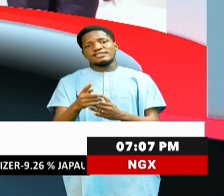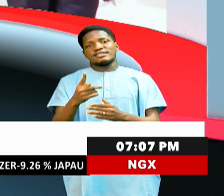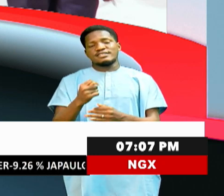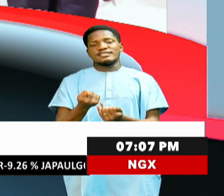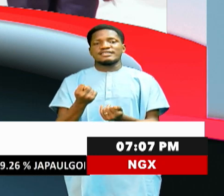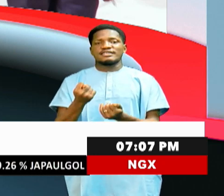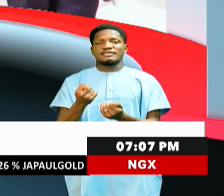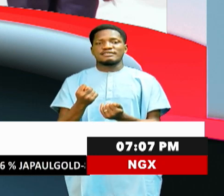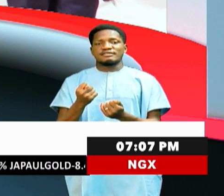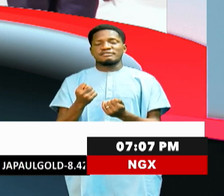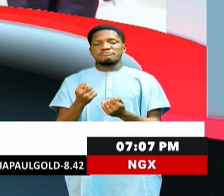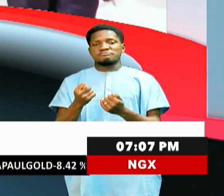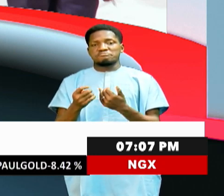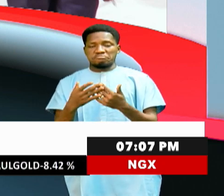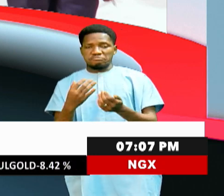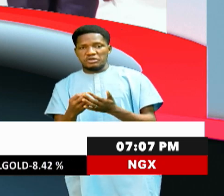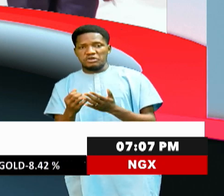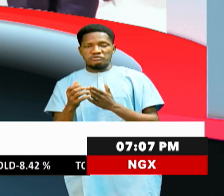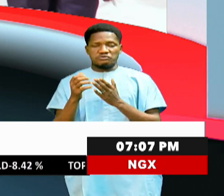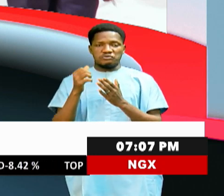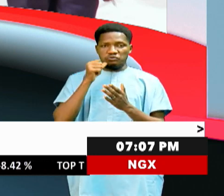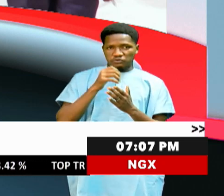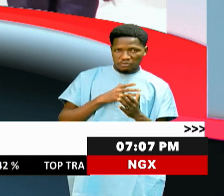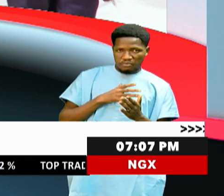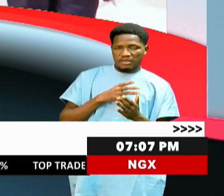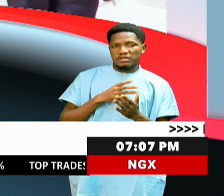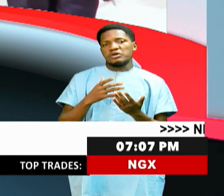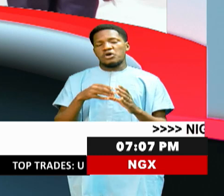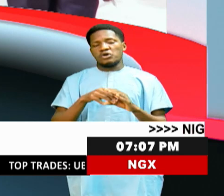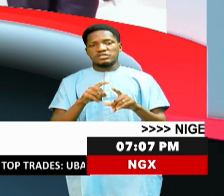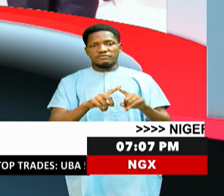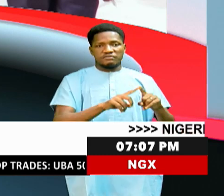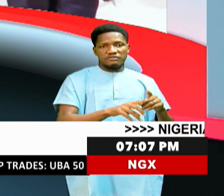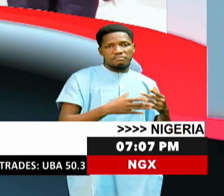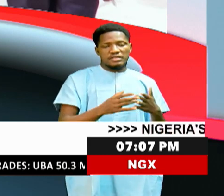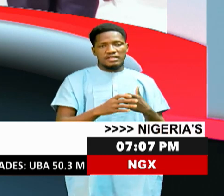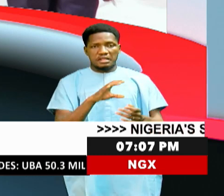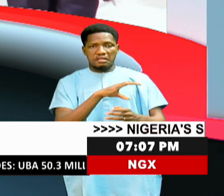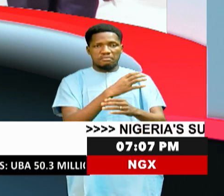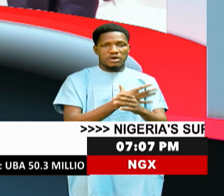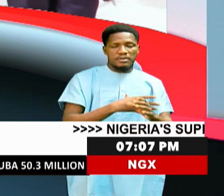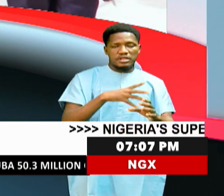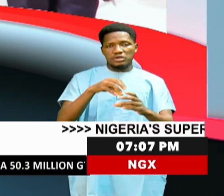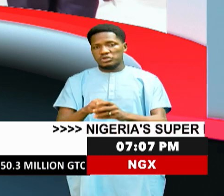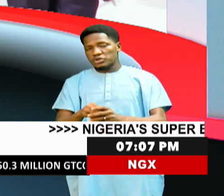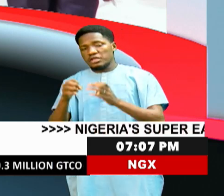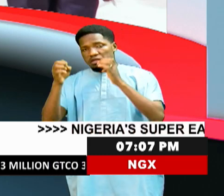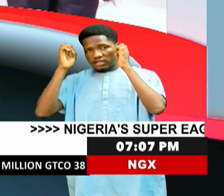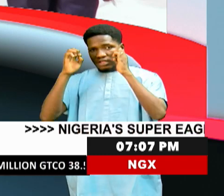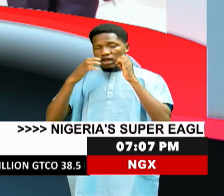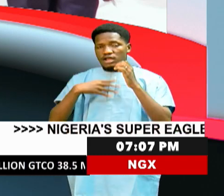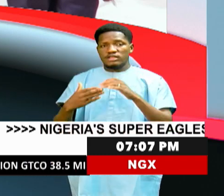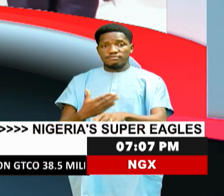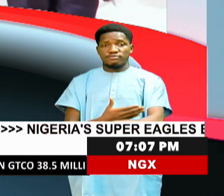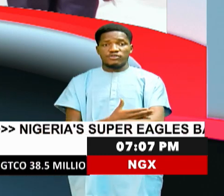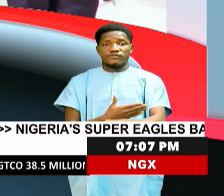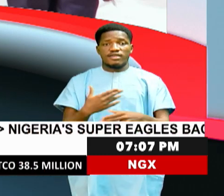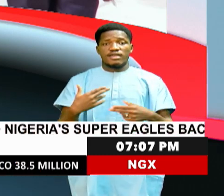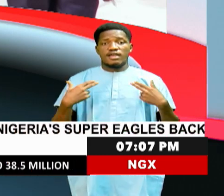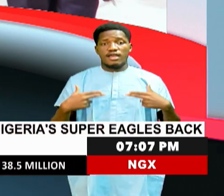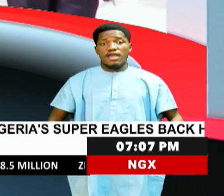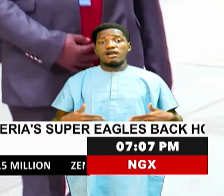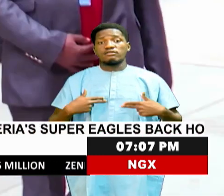many issues ranging from economic empowerment, inclusion to education, and improved healthcare services.